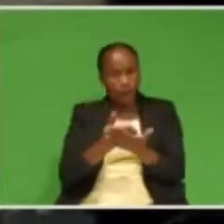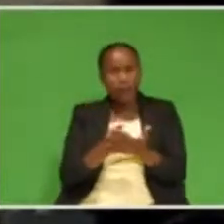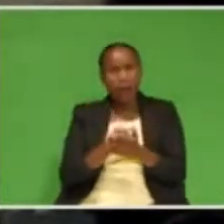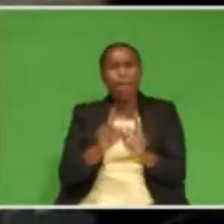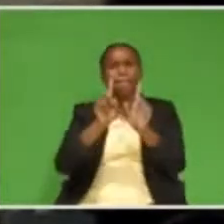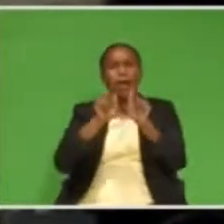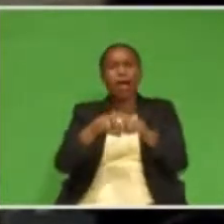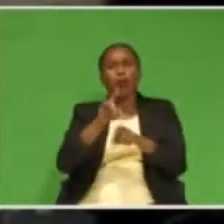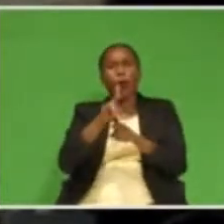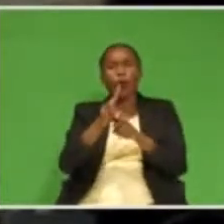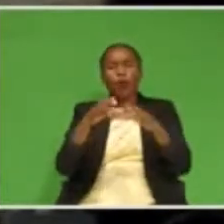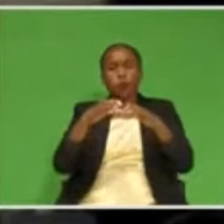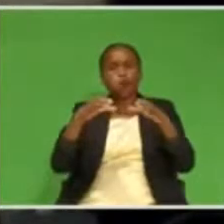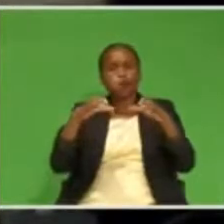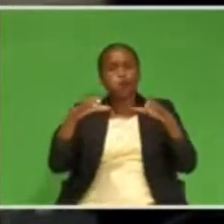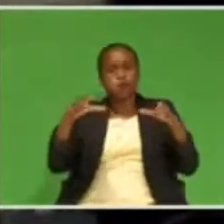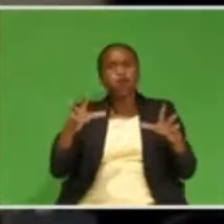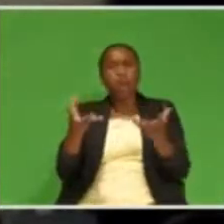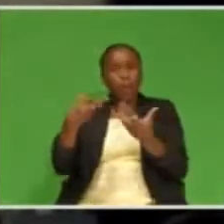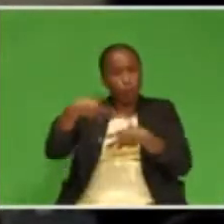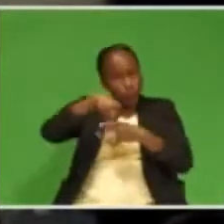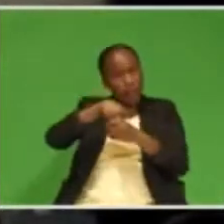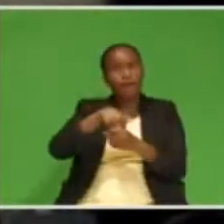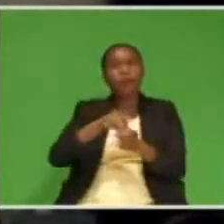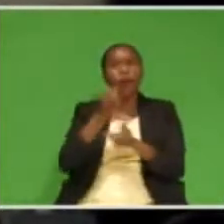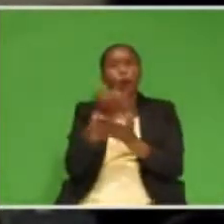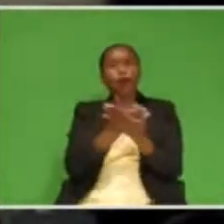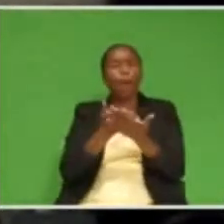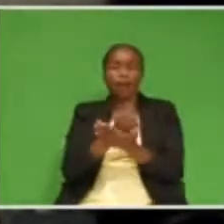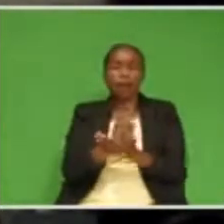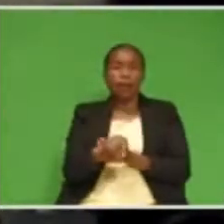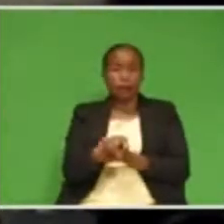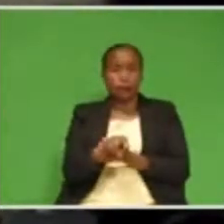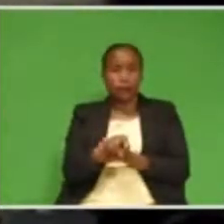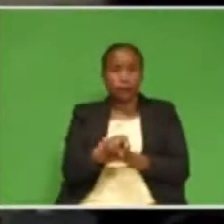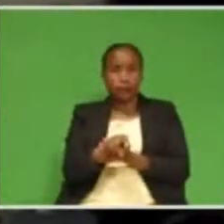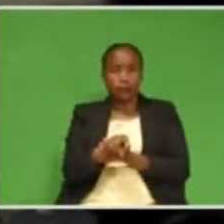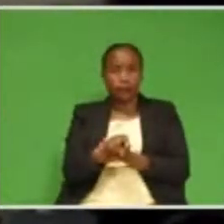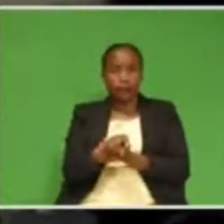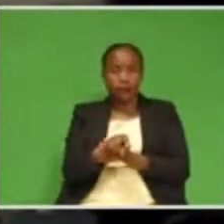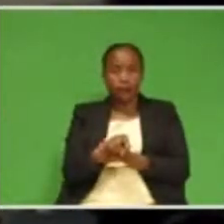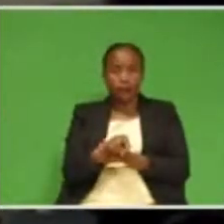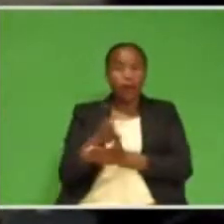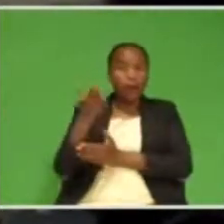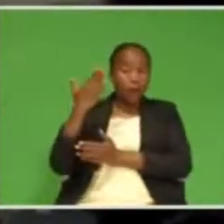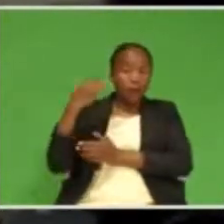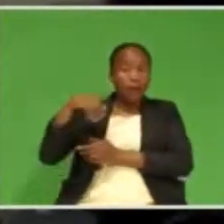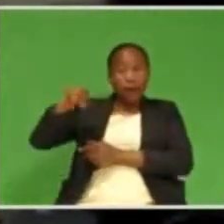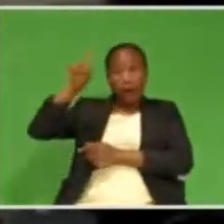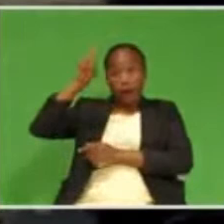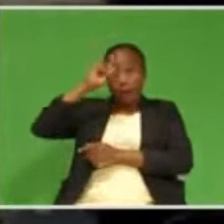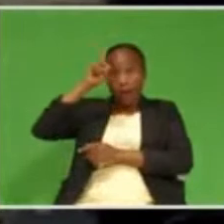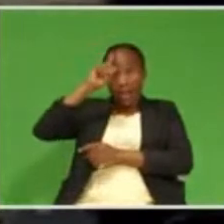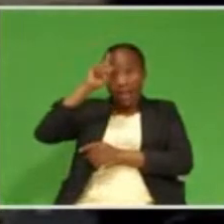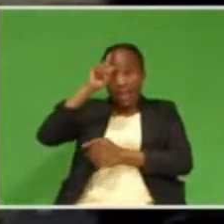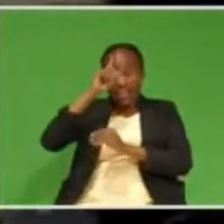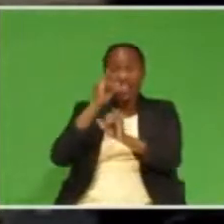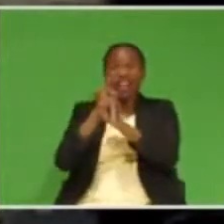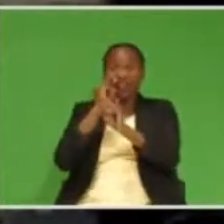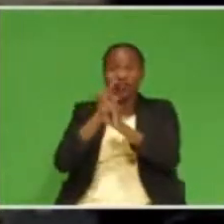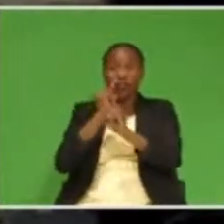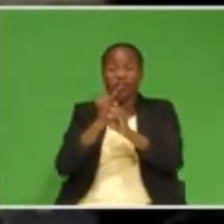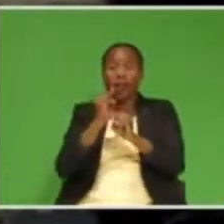an increasingly inclusive economy. The inaugural Black Industrialist Conference in July of last